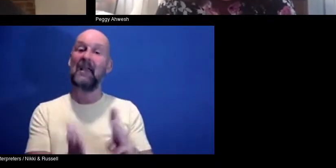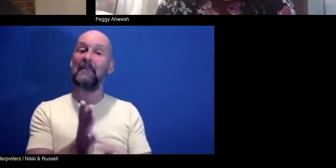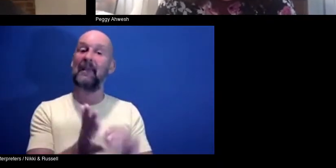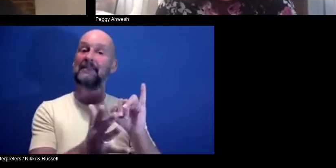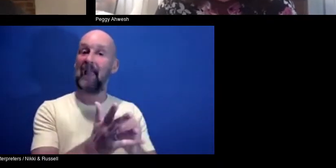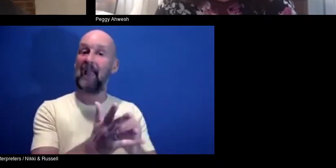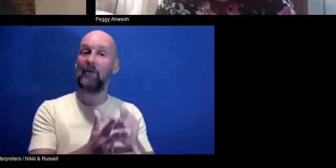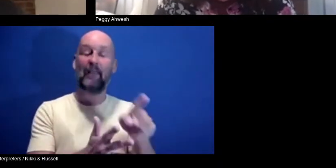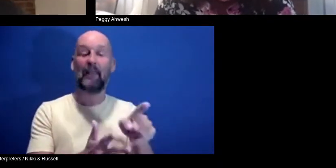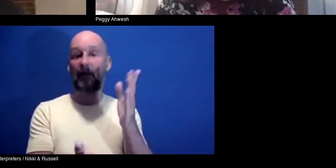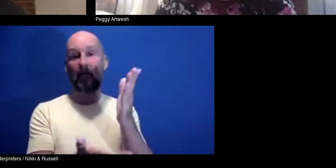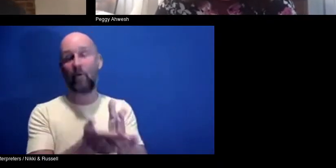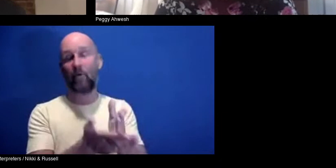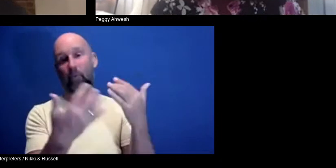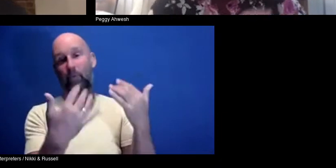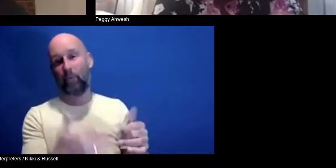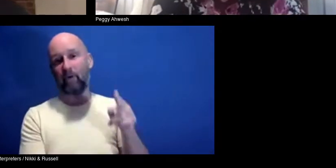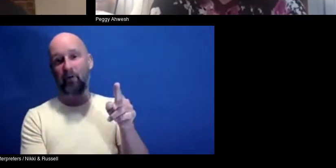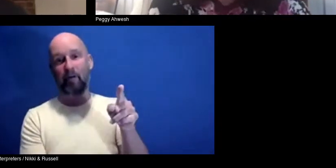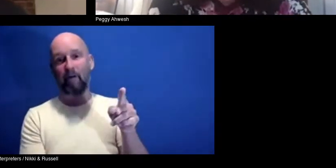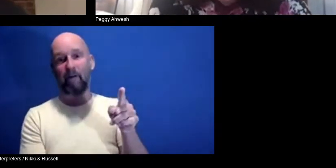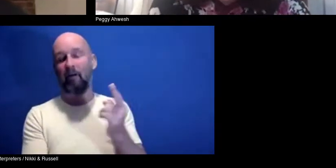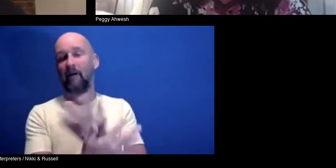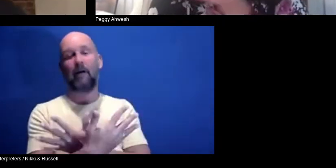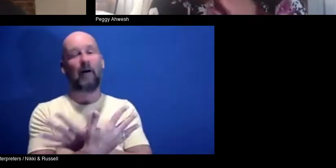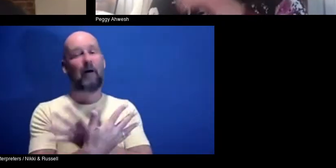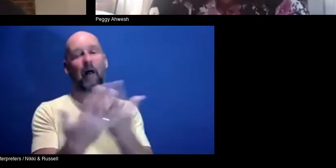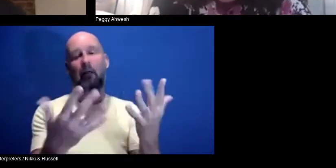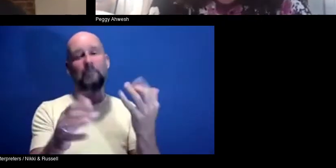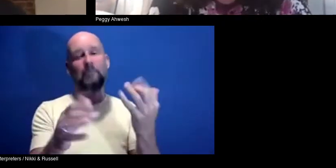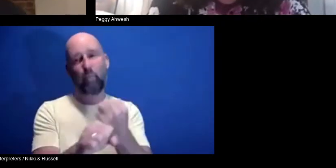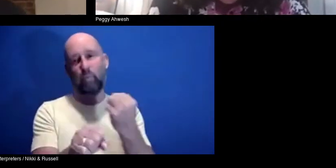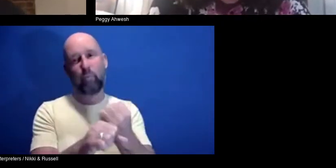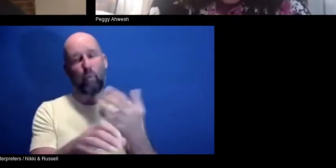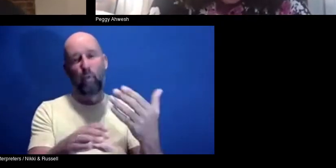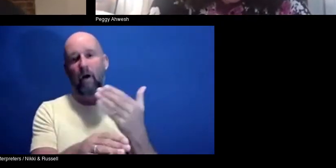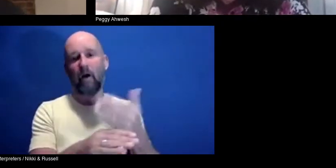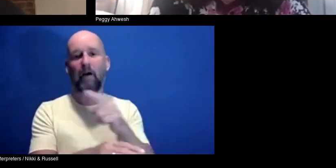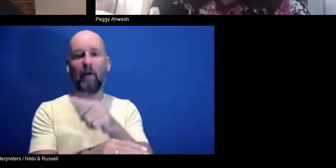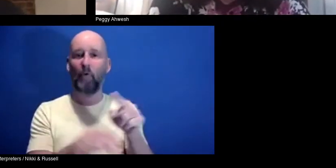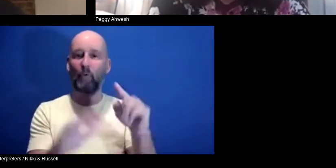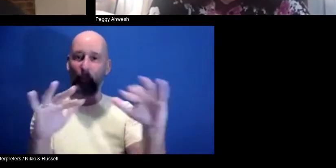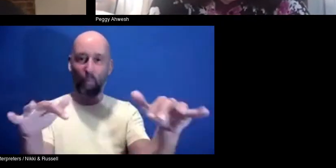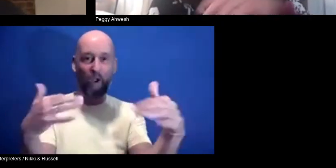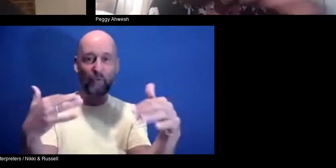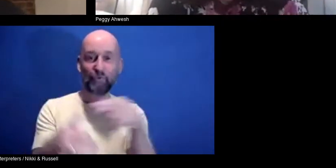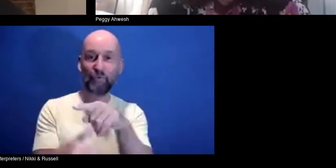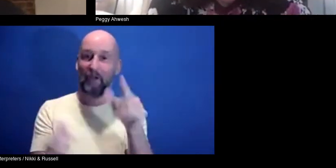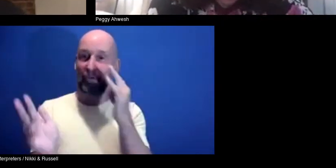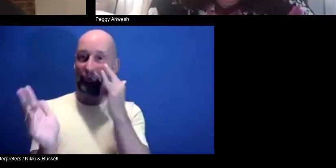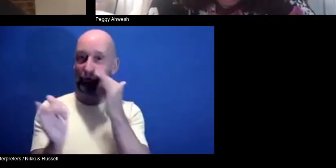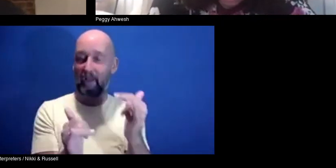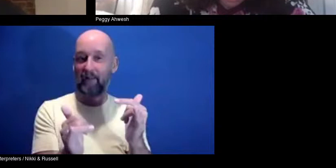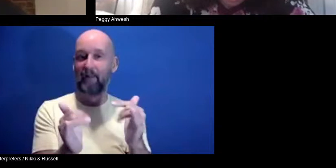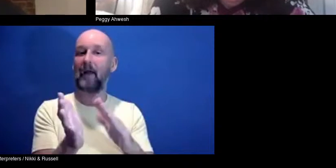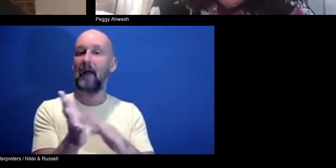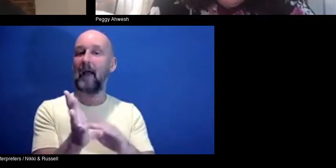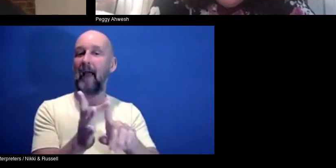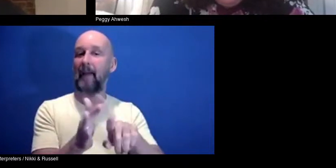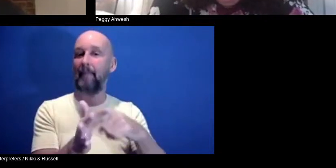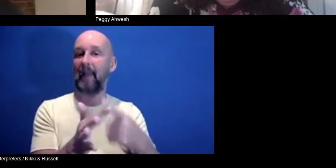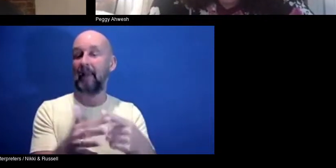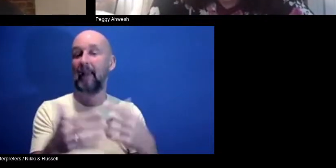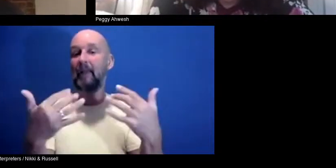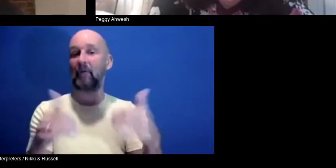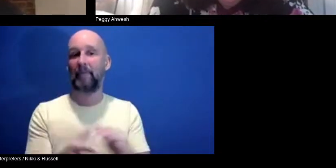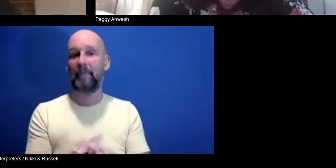reckoned with if anybody, he has a huge body of work. If anyone in the audience is interested to check out Mick, he's incredible. One of